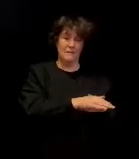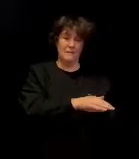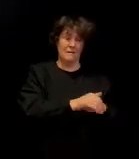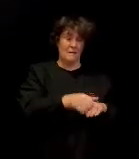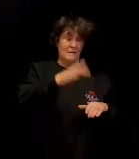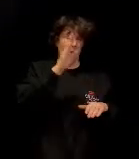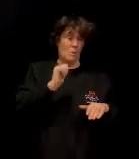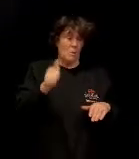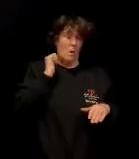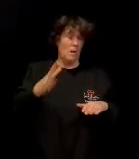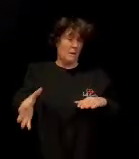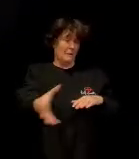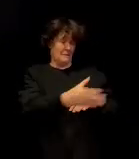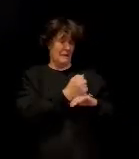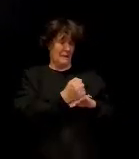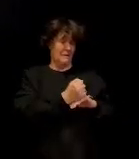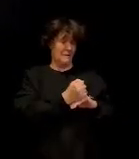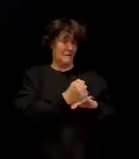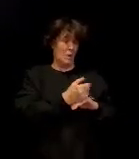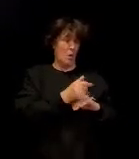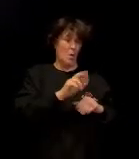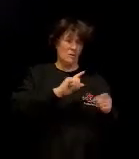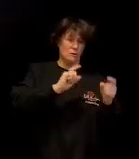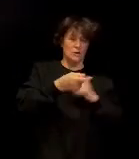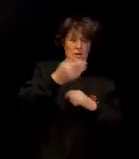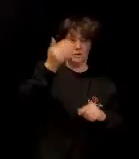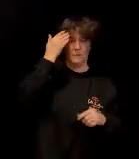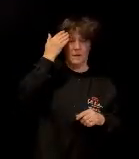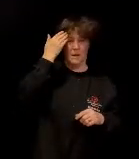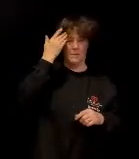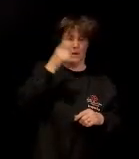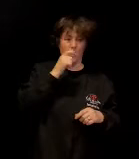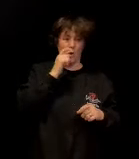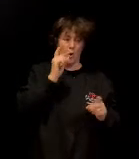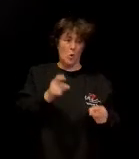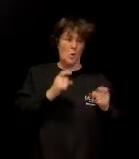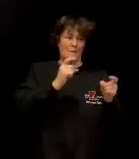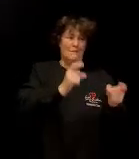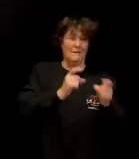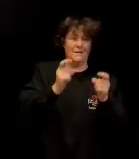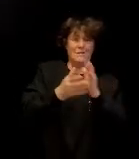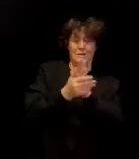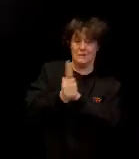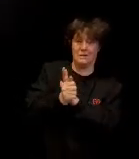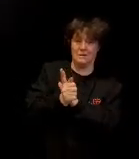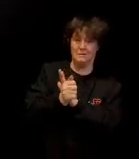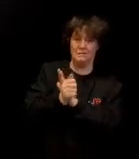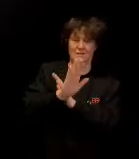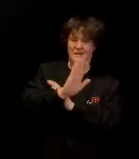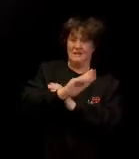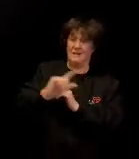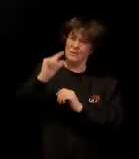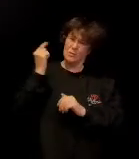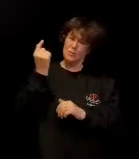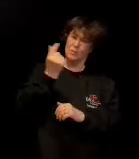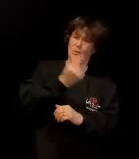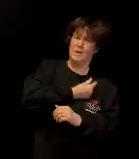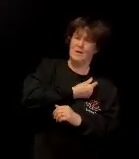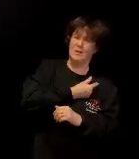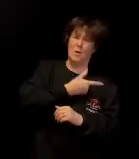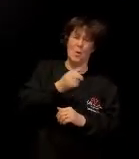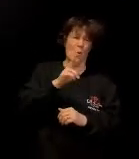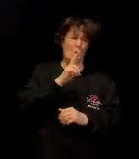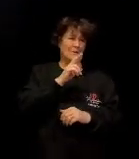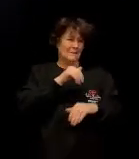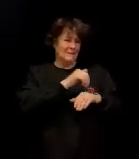He has given, nor does He change His mind about those to whom He gives His grace or to whom He sends